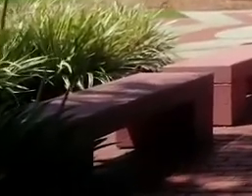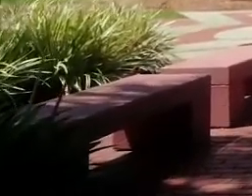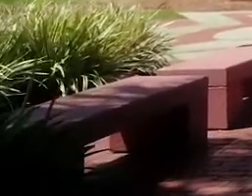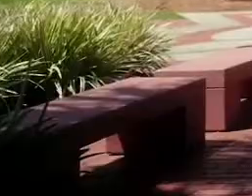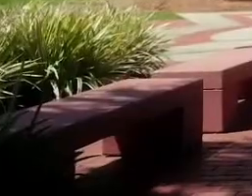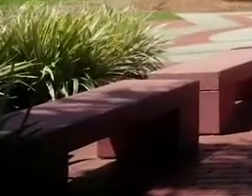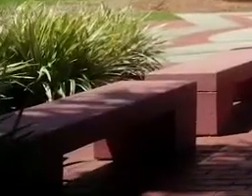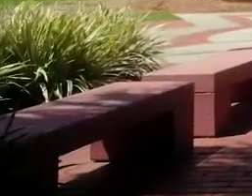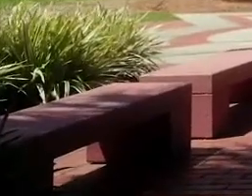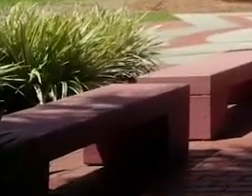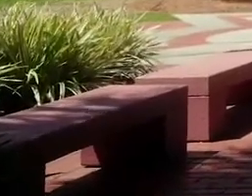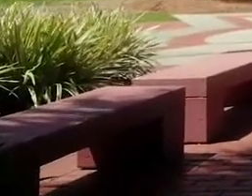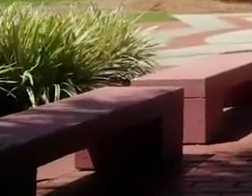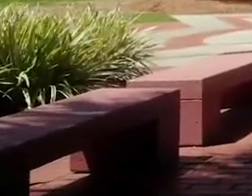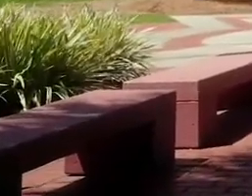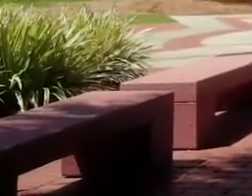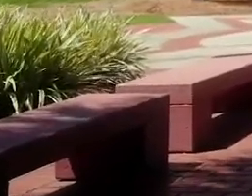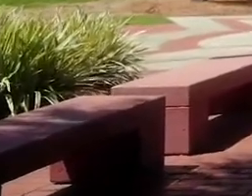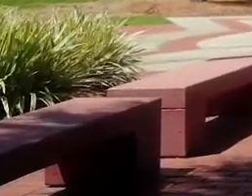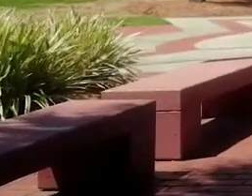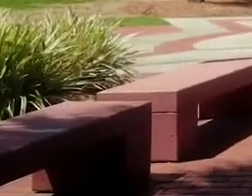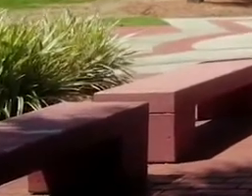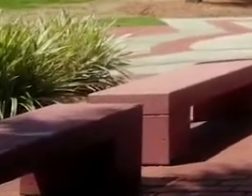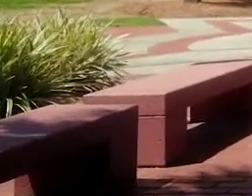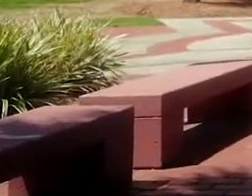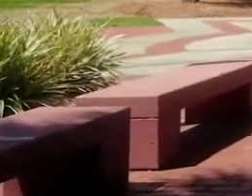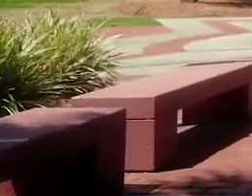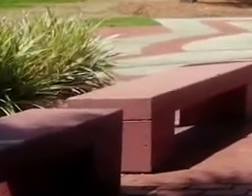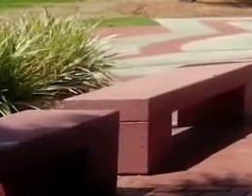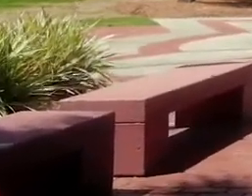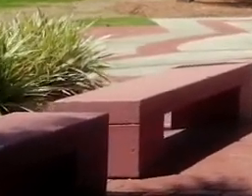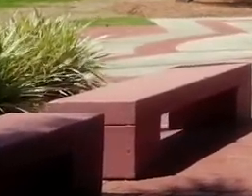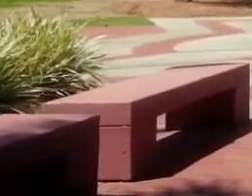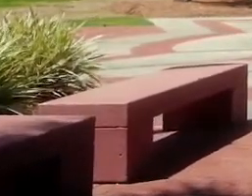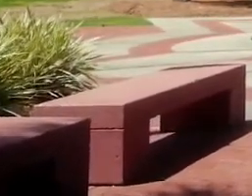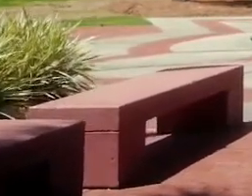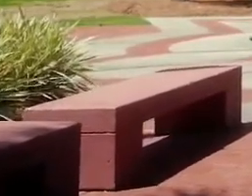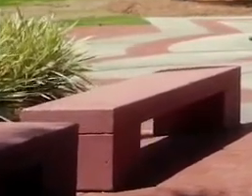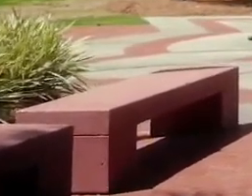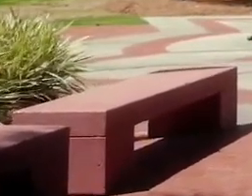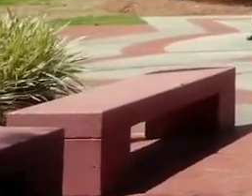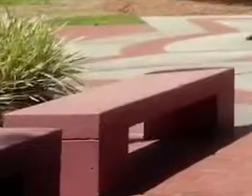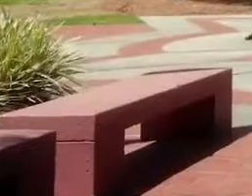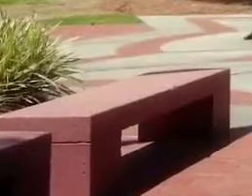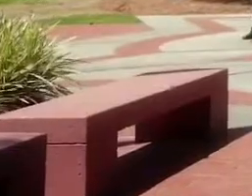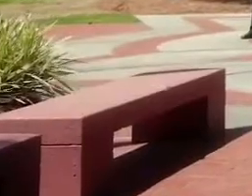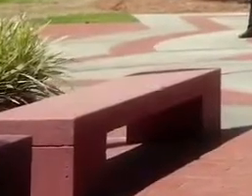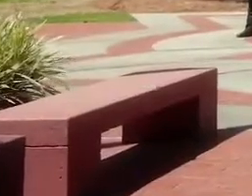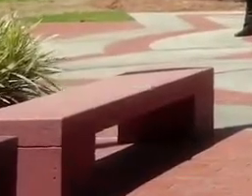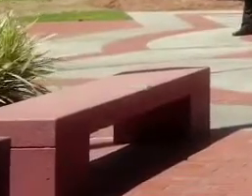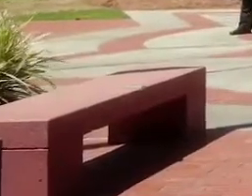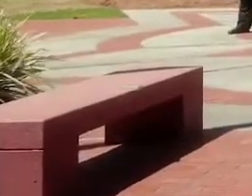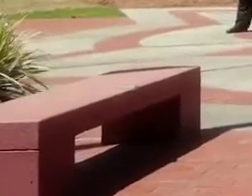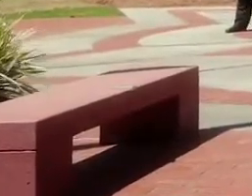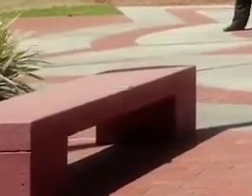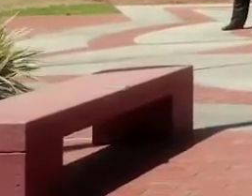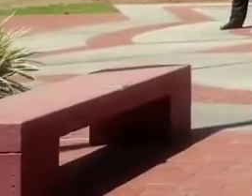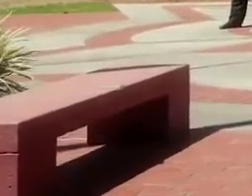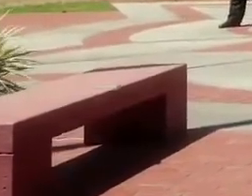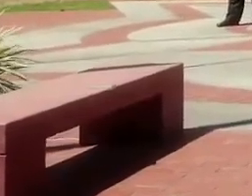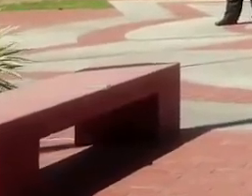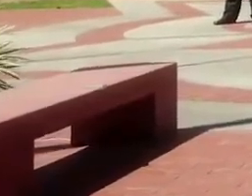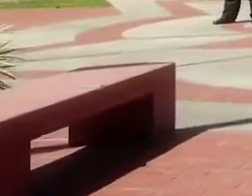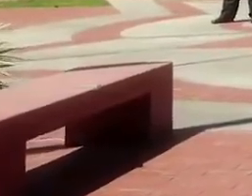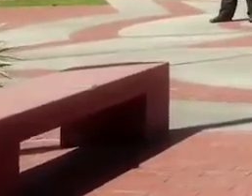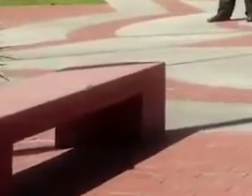fail, for thy fame shall never perish. Red and black